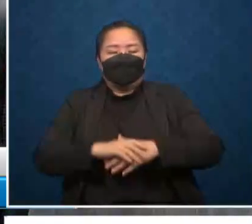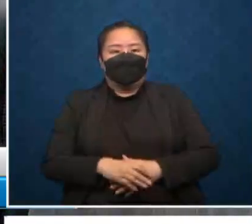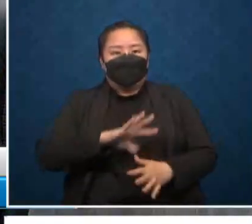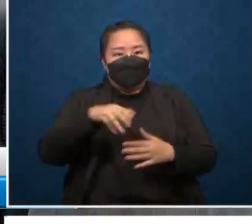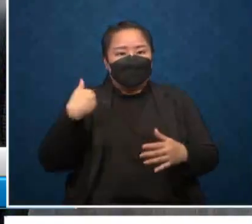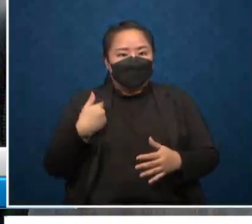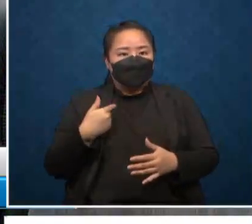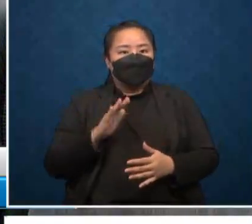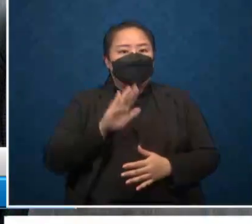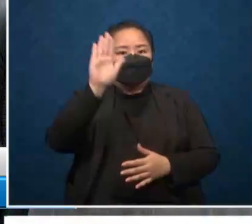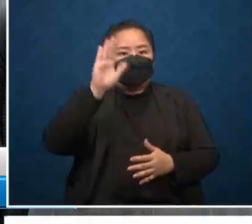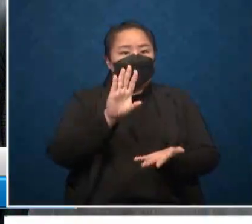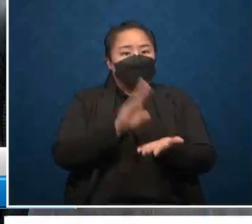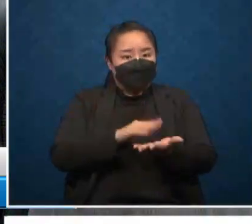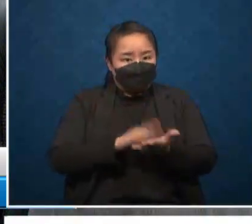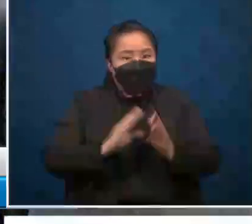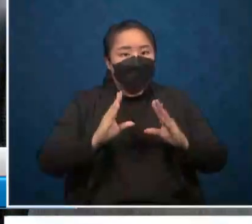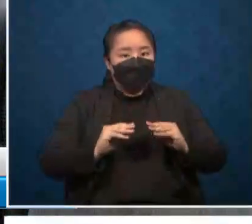Thank you. Thank